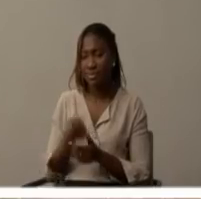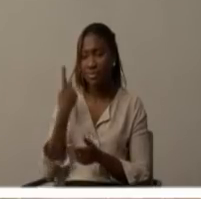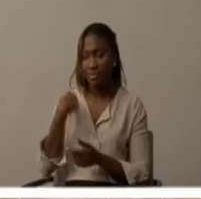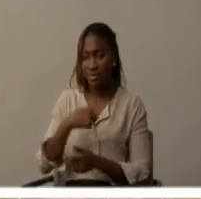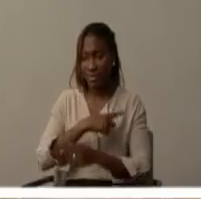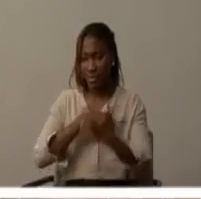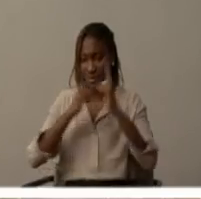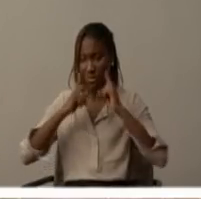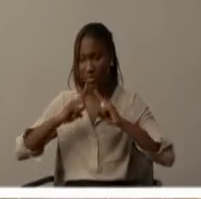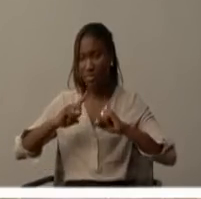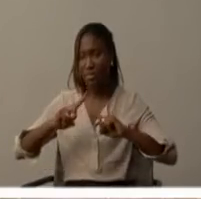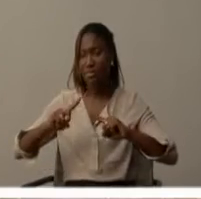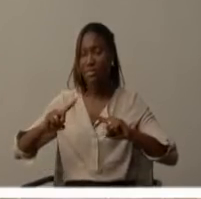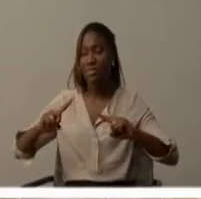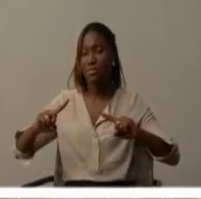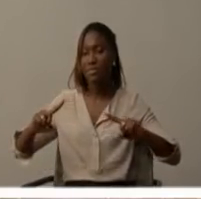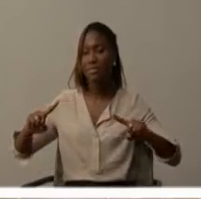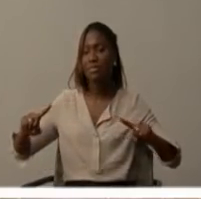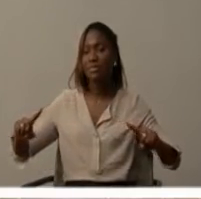cup, we